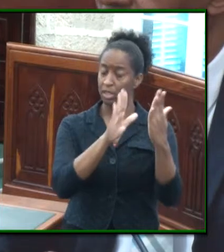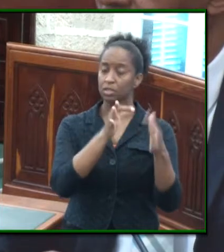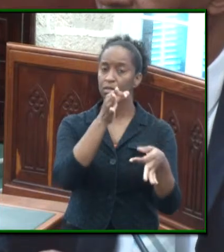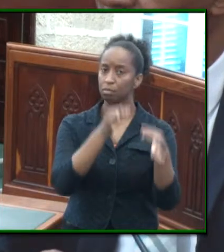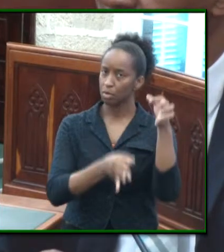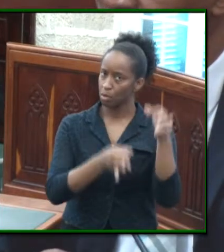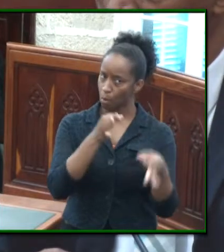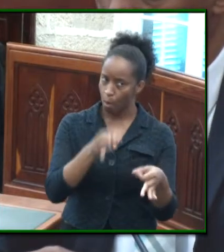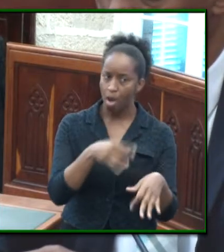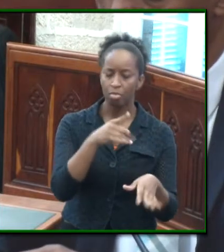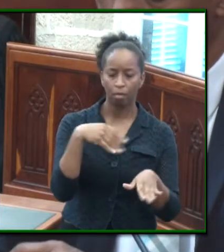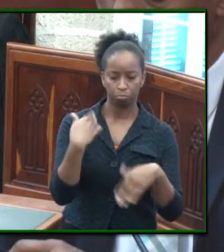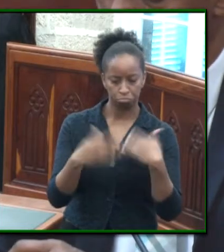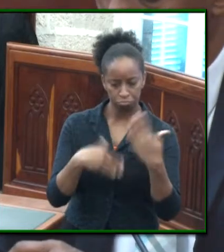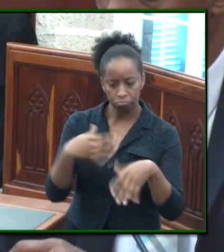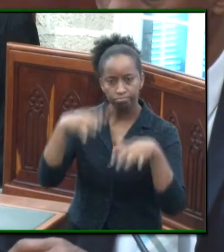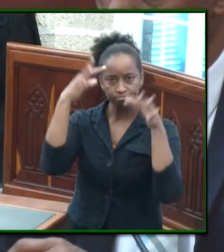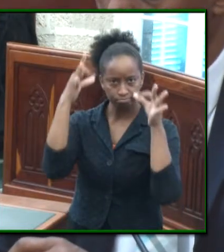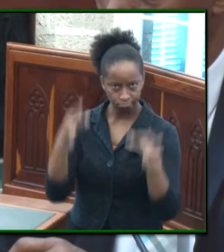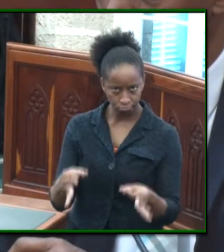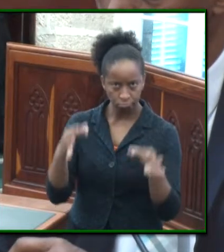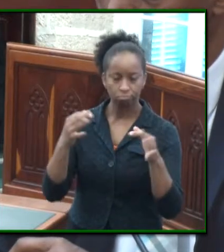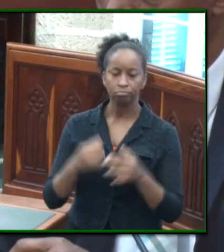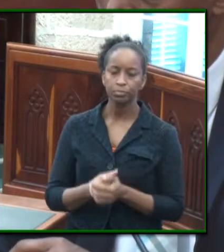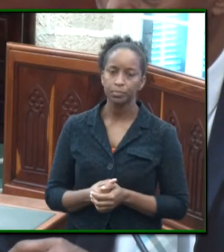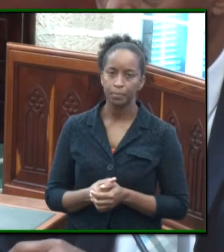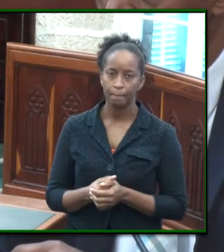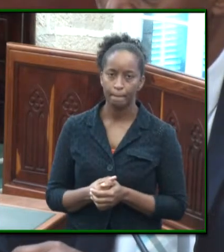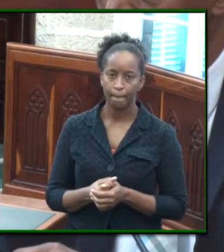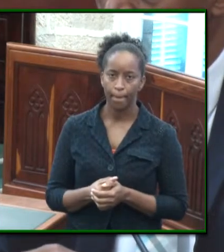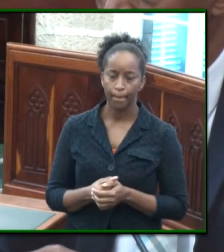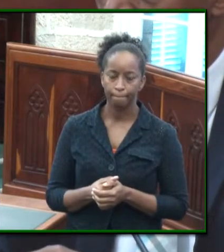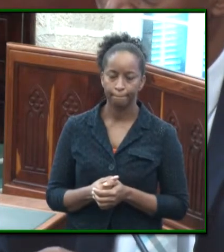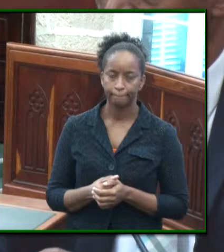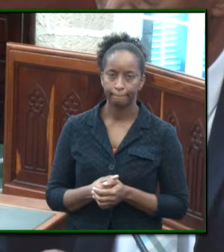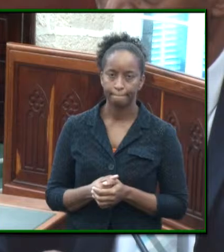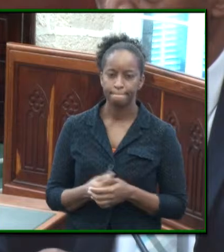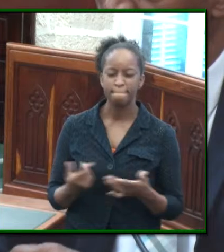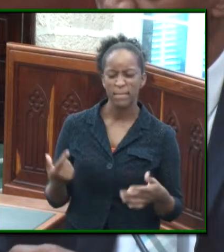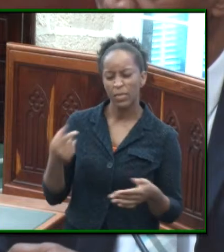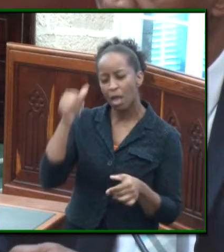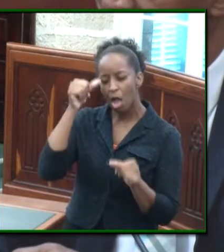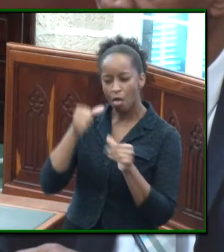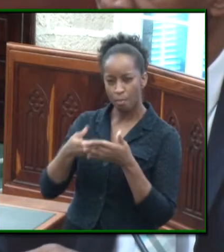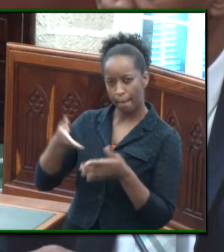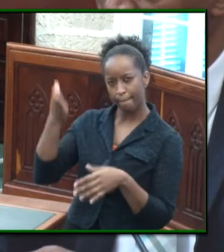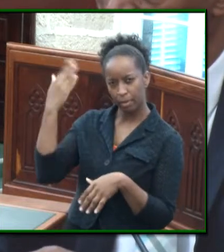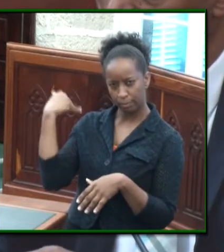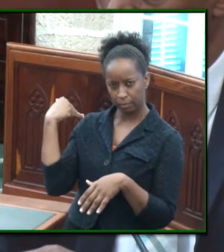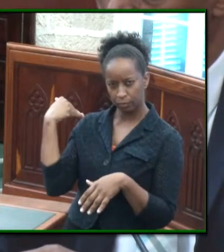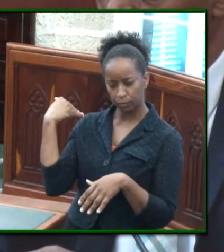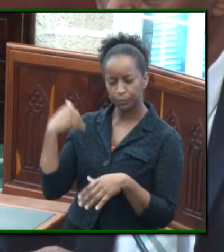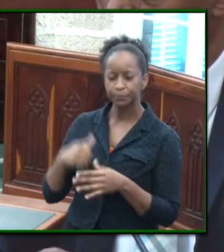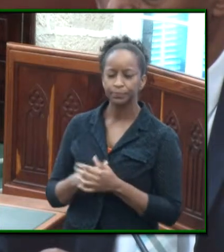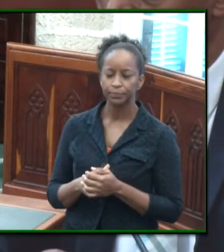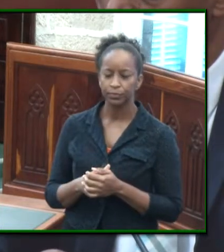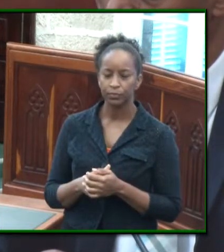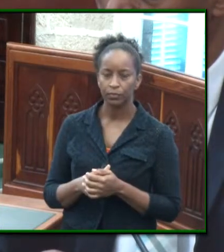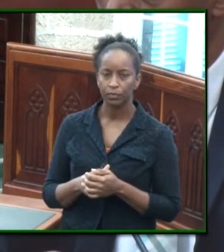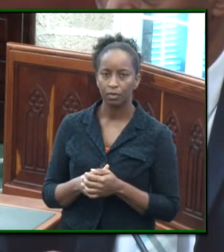piece of litigation, and it was an application for injunctive